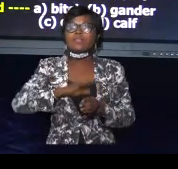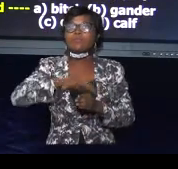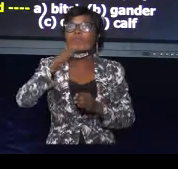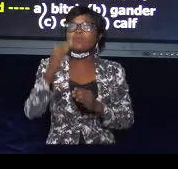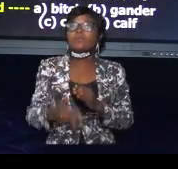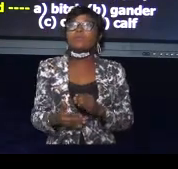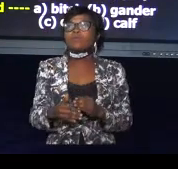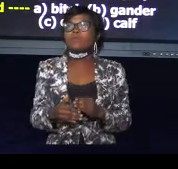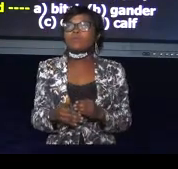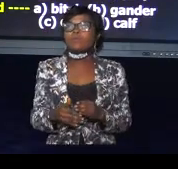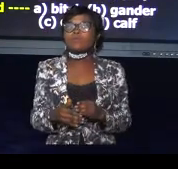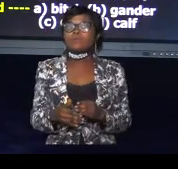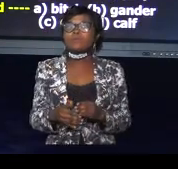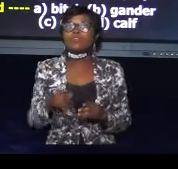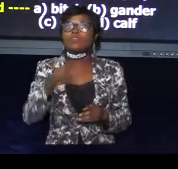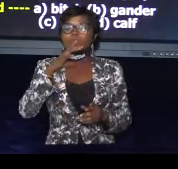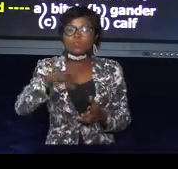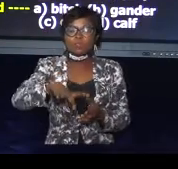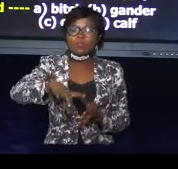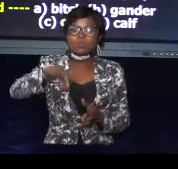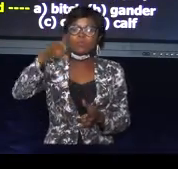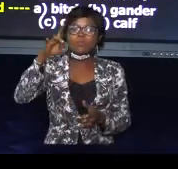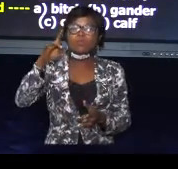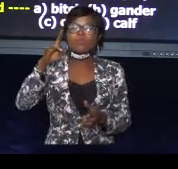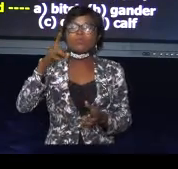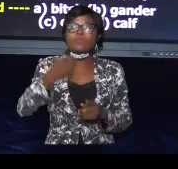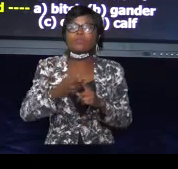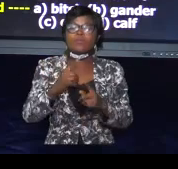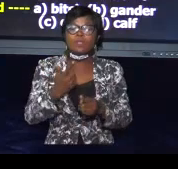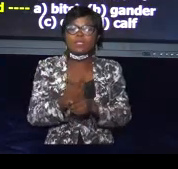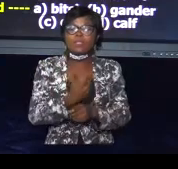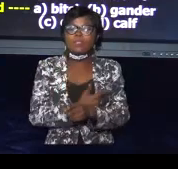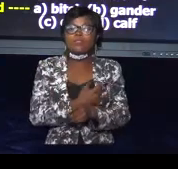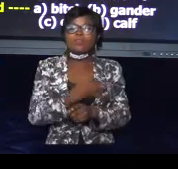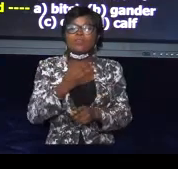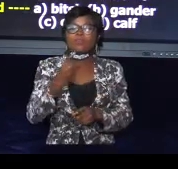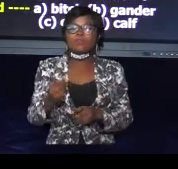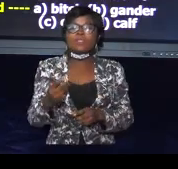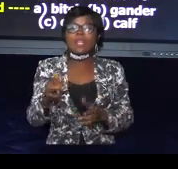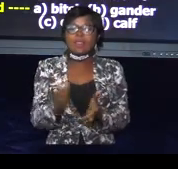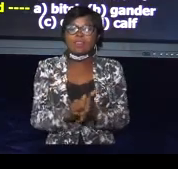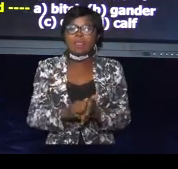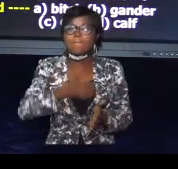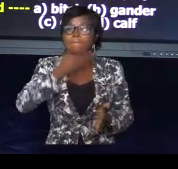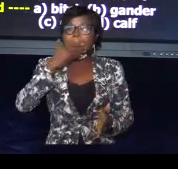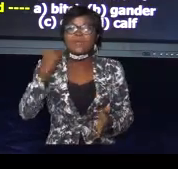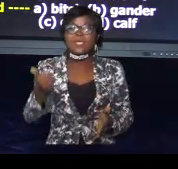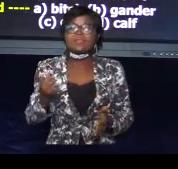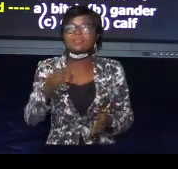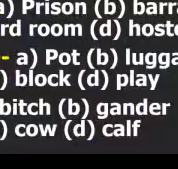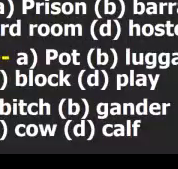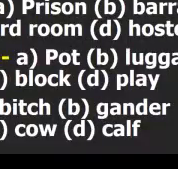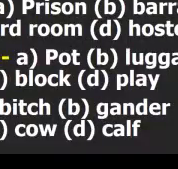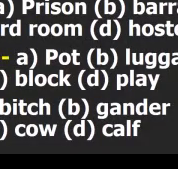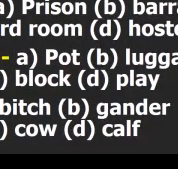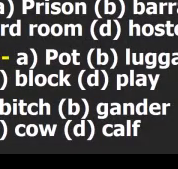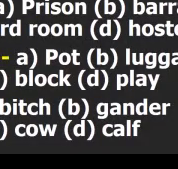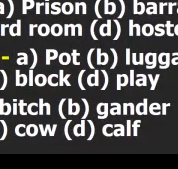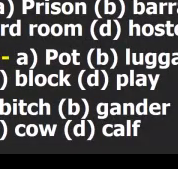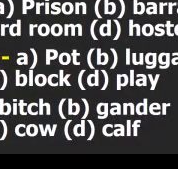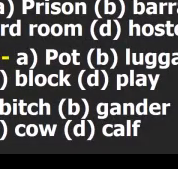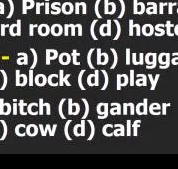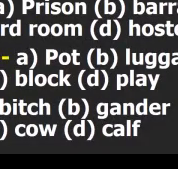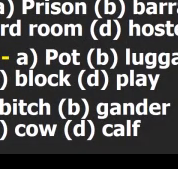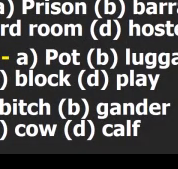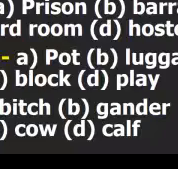time, activity time. You have to choose from the given list of words the best that describe the relationship.